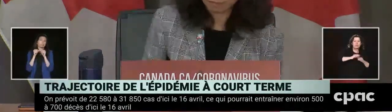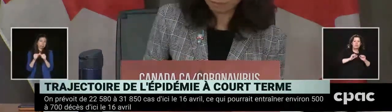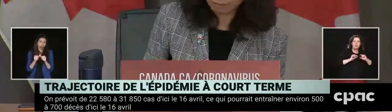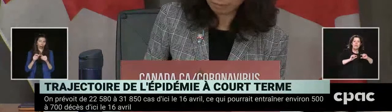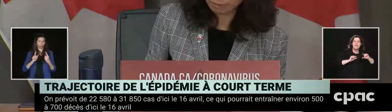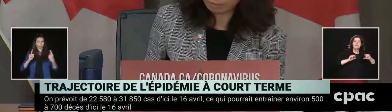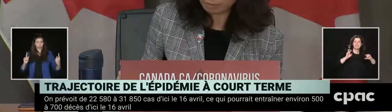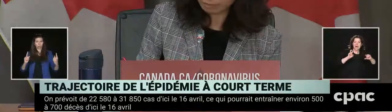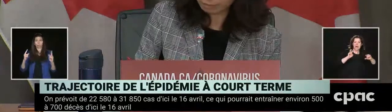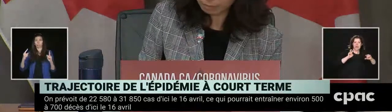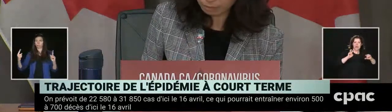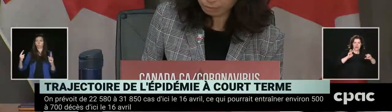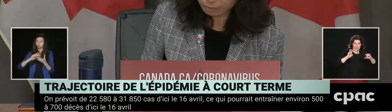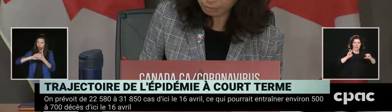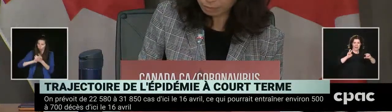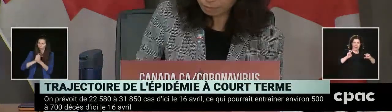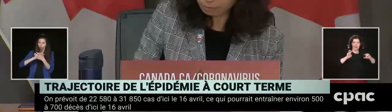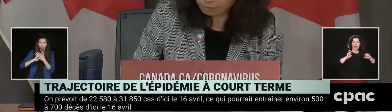Okay, thank you.